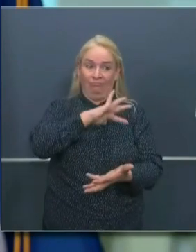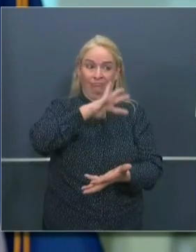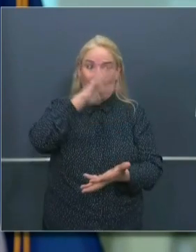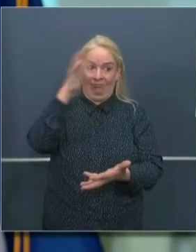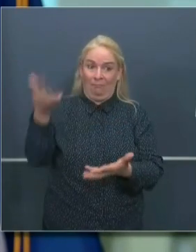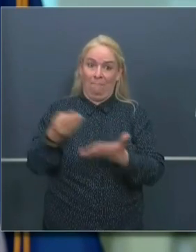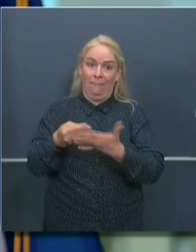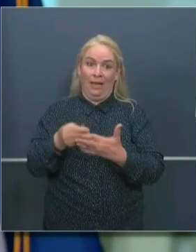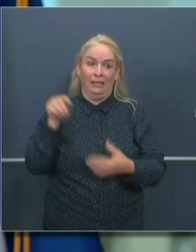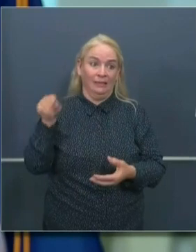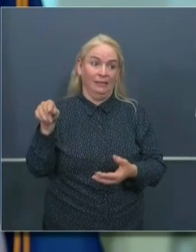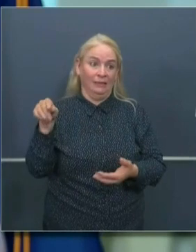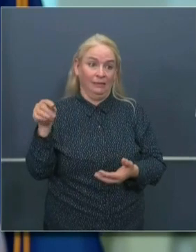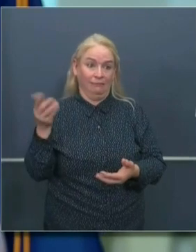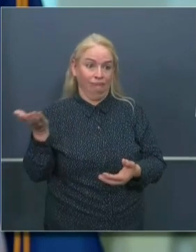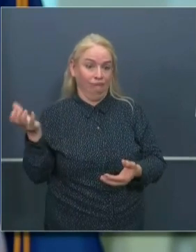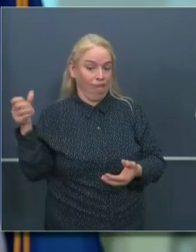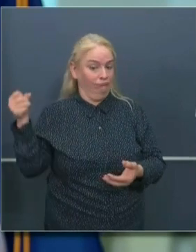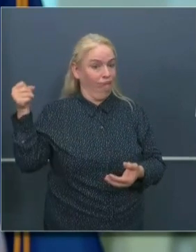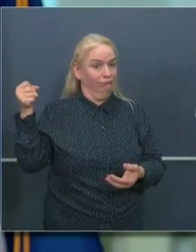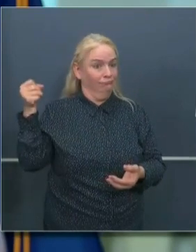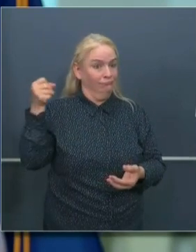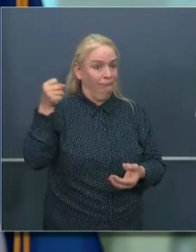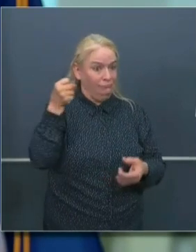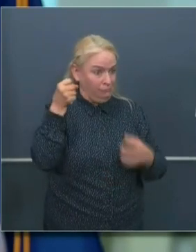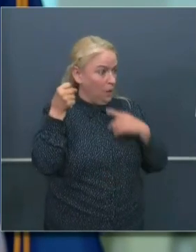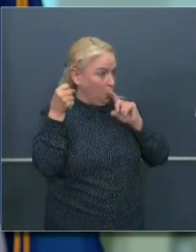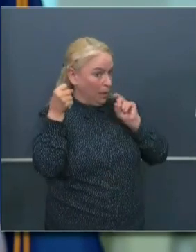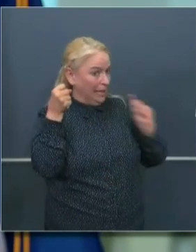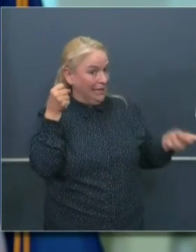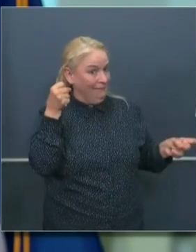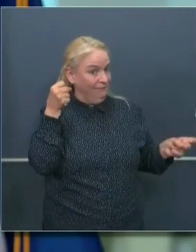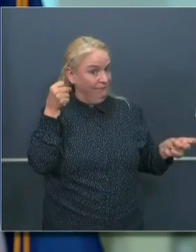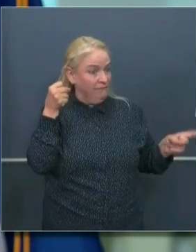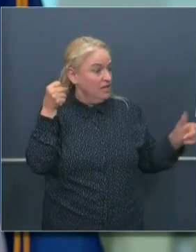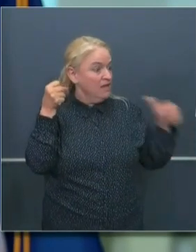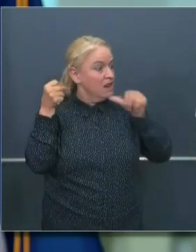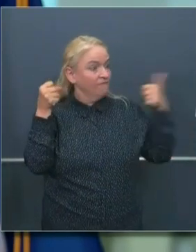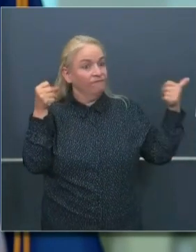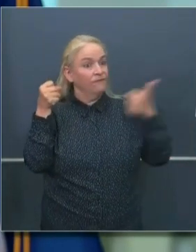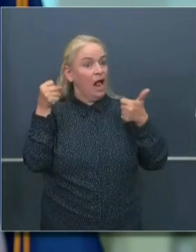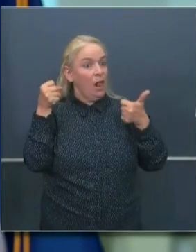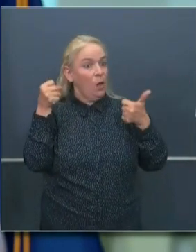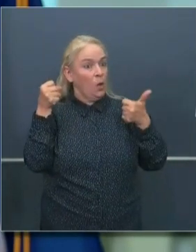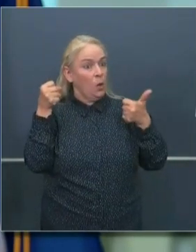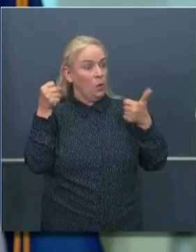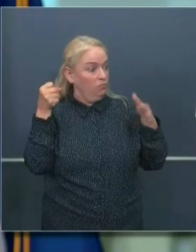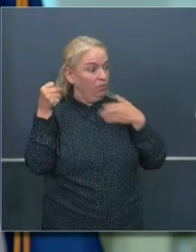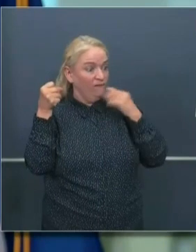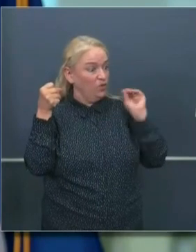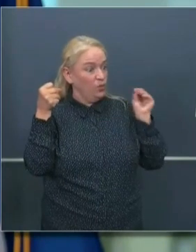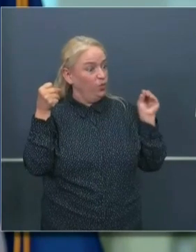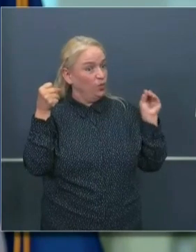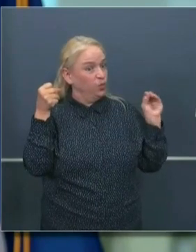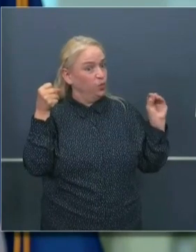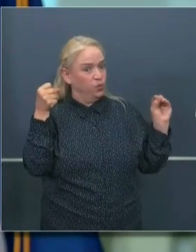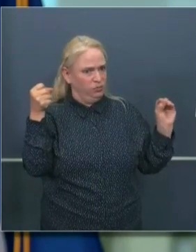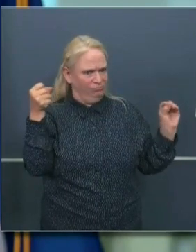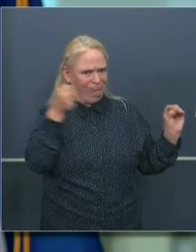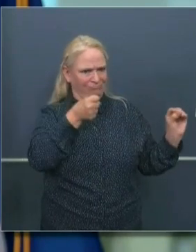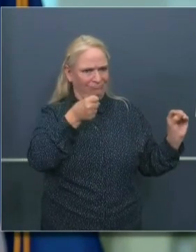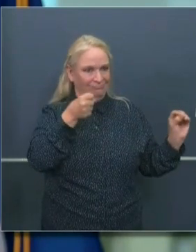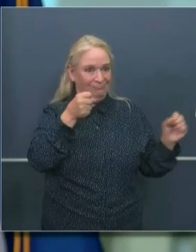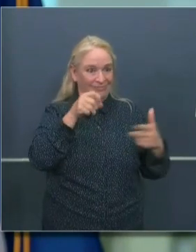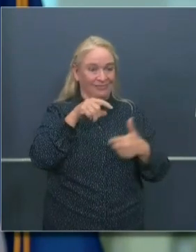billion of resources, what we refer to as CARES Act dollars and realignment dollars,